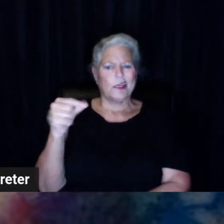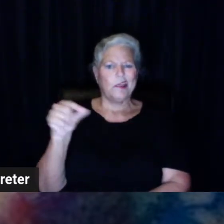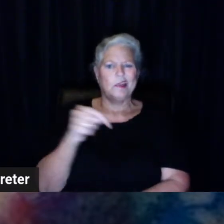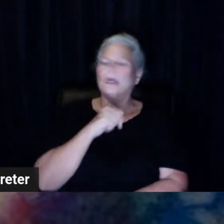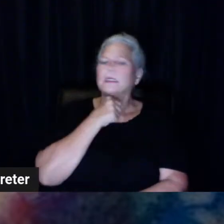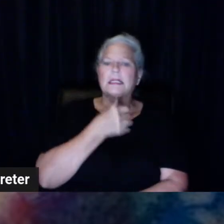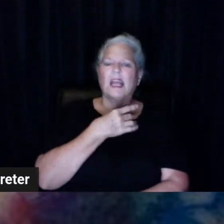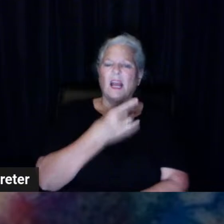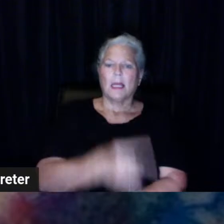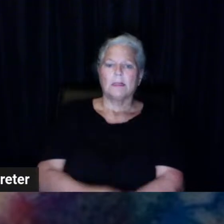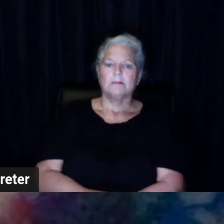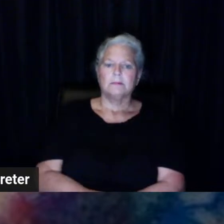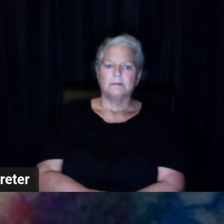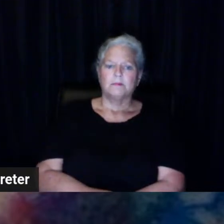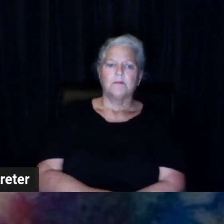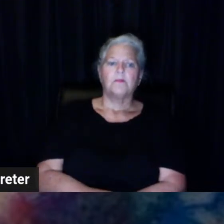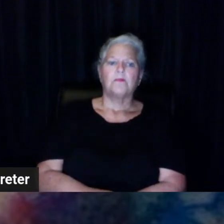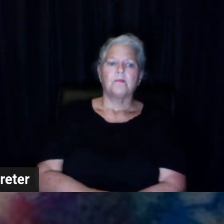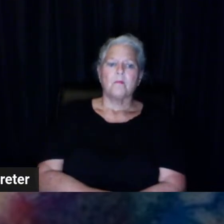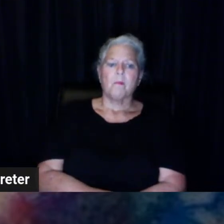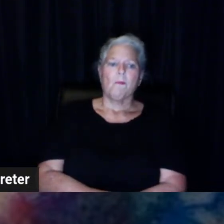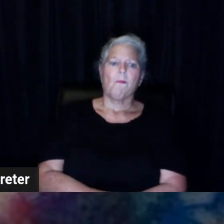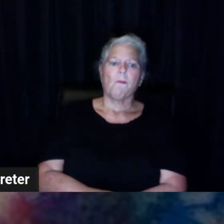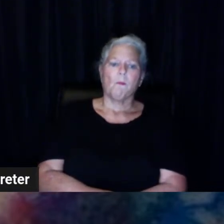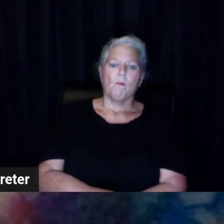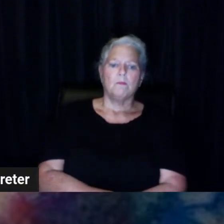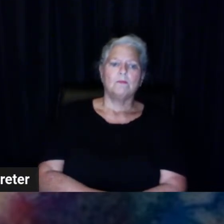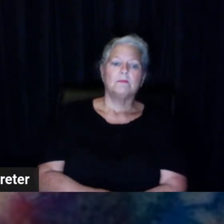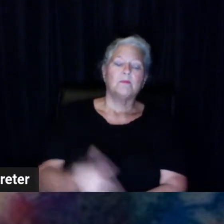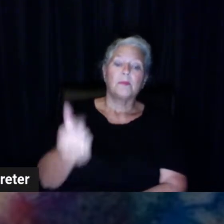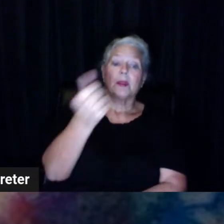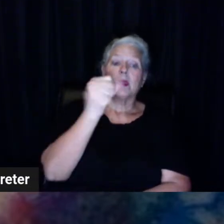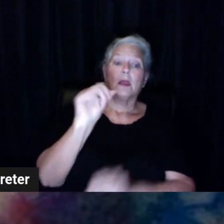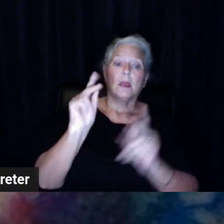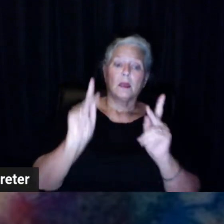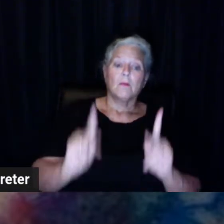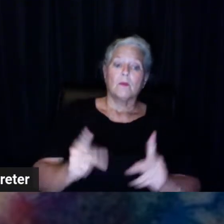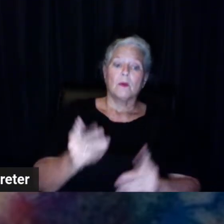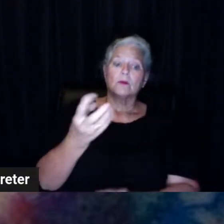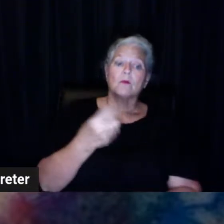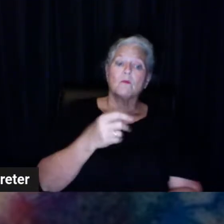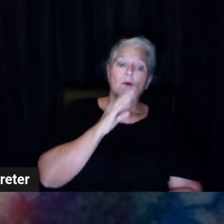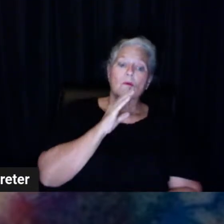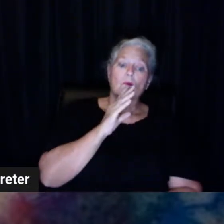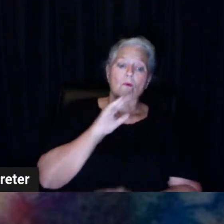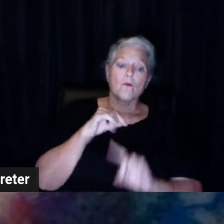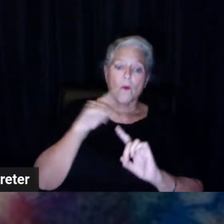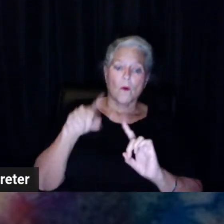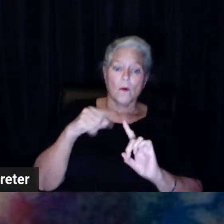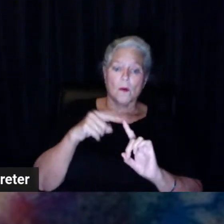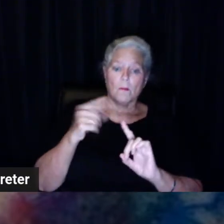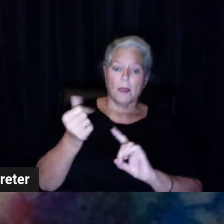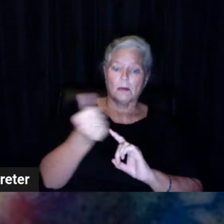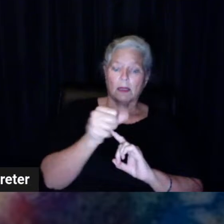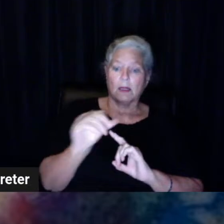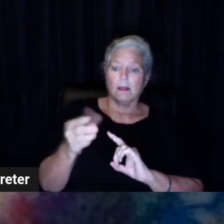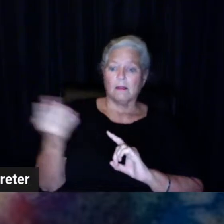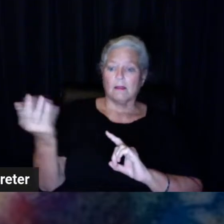Okay. So, anybody want to talk about anything before we get ready to head out?